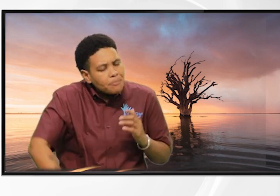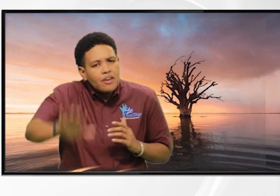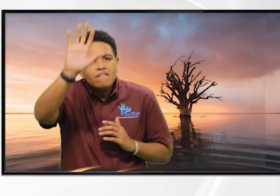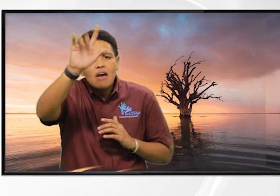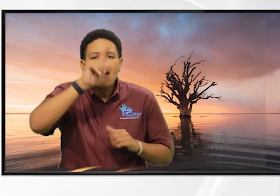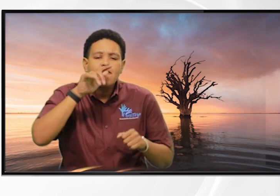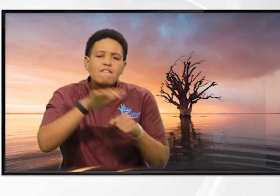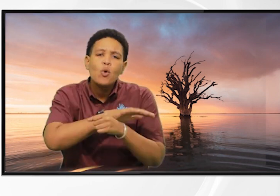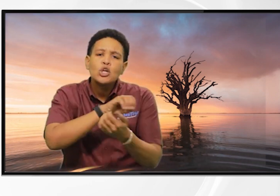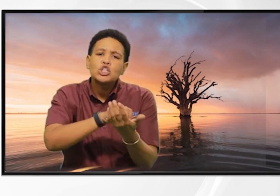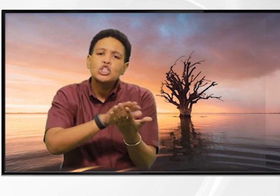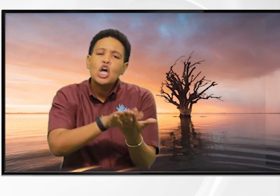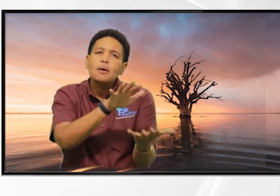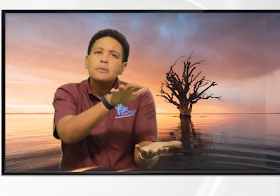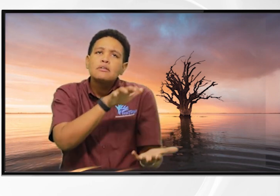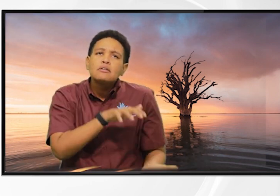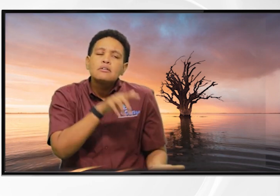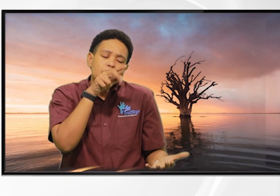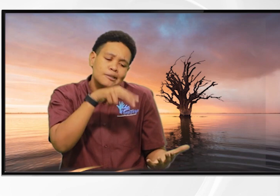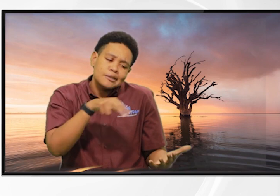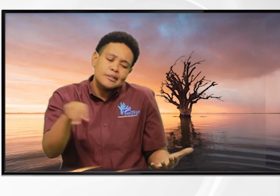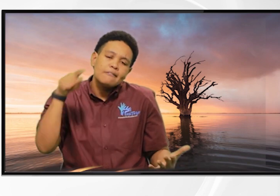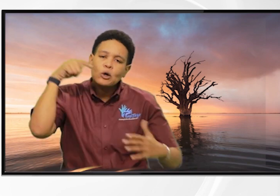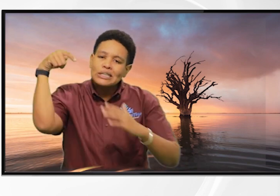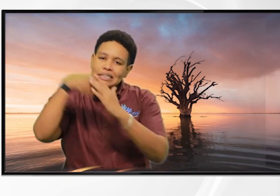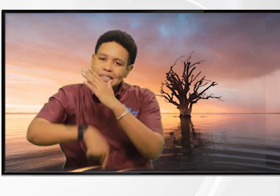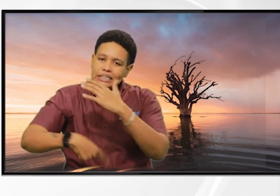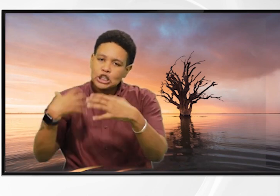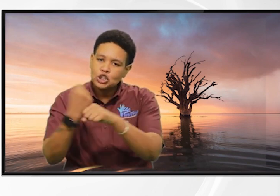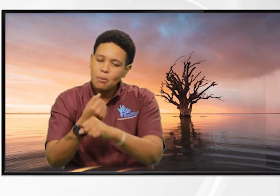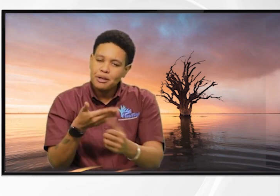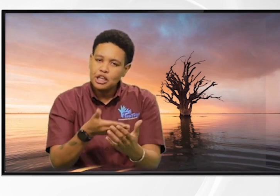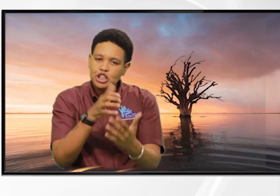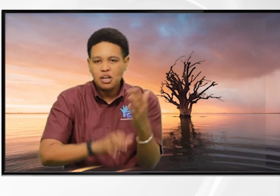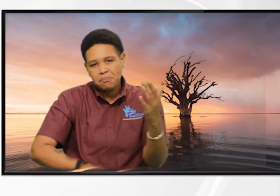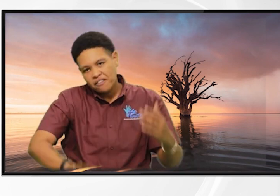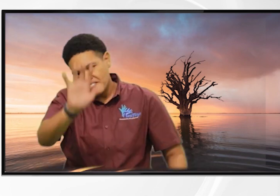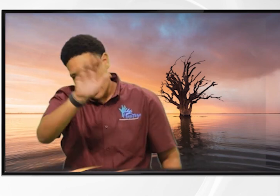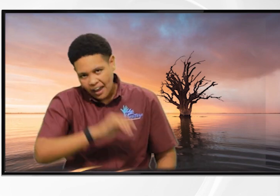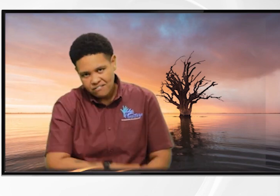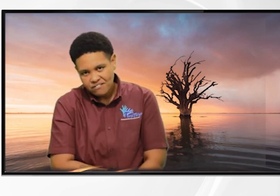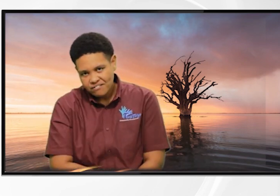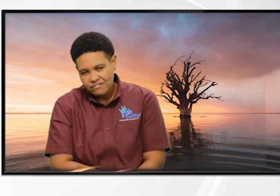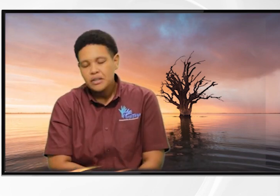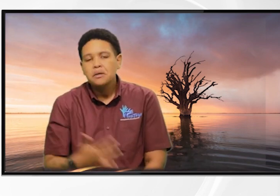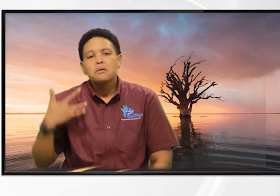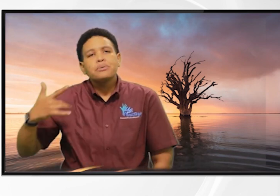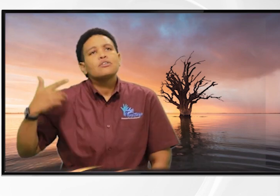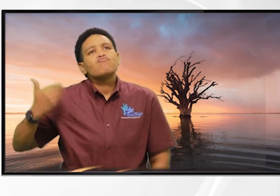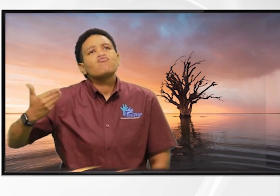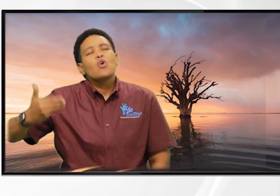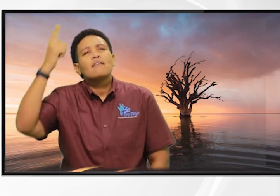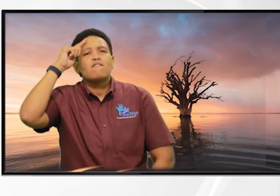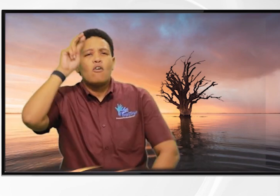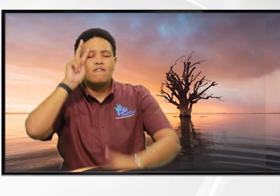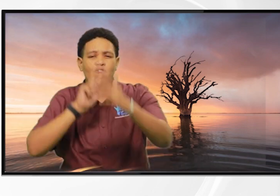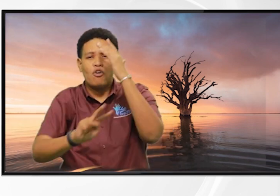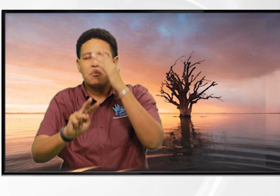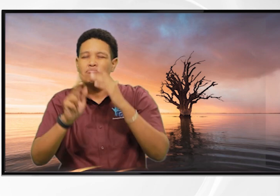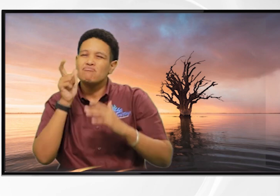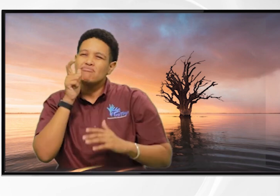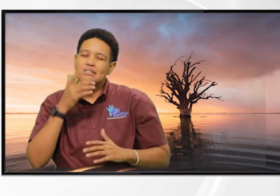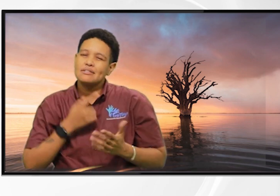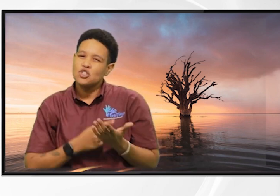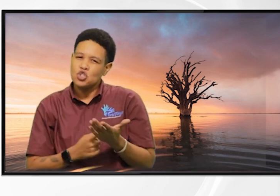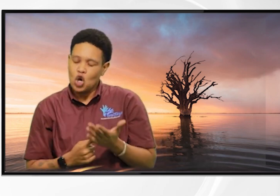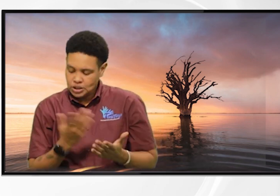of the full document for detailed summaries. Here are likely trends for the 4 variables previously